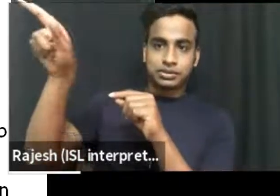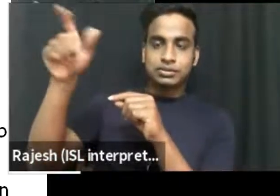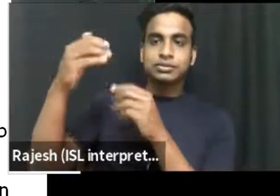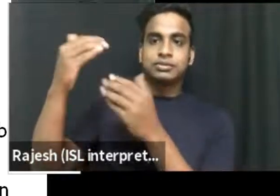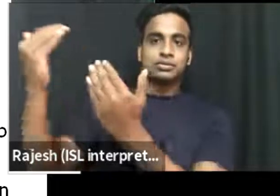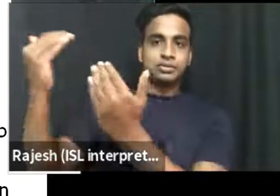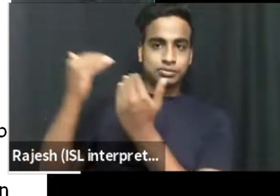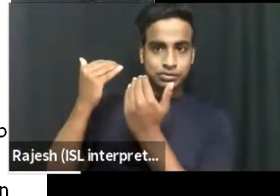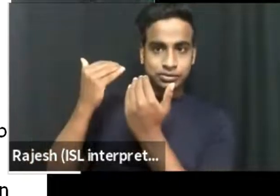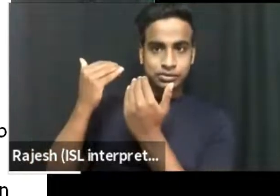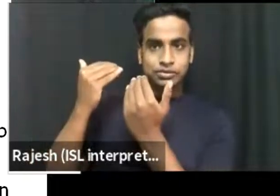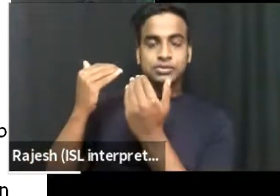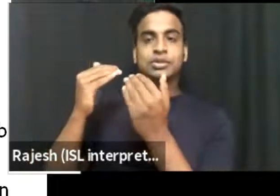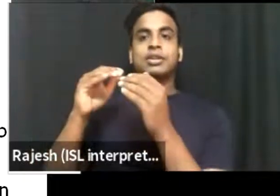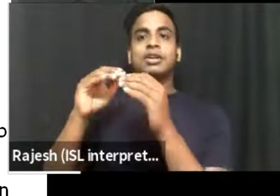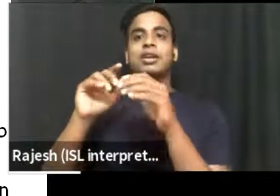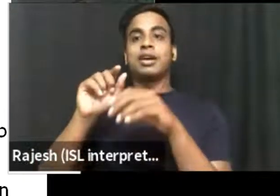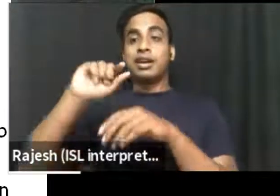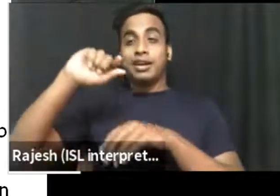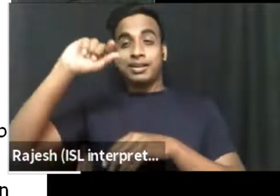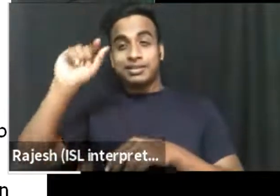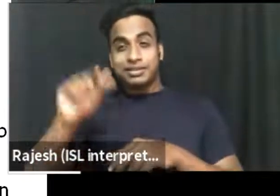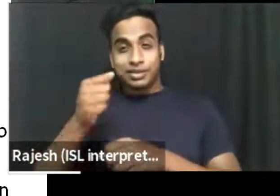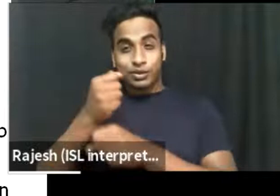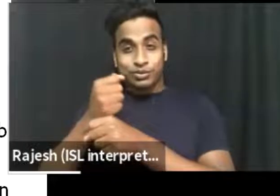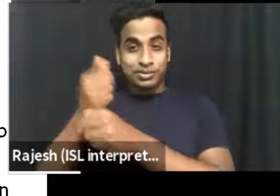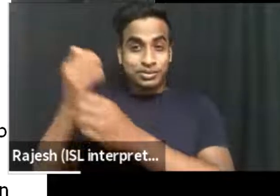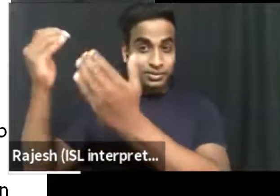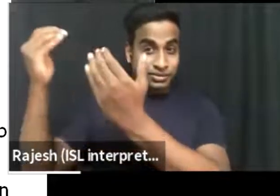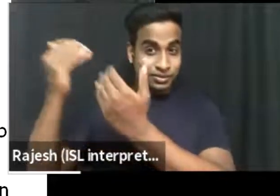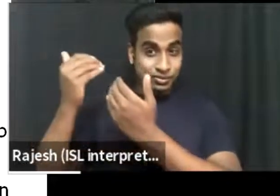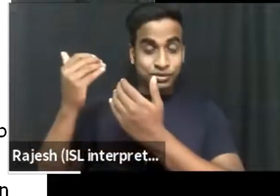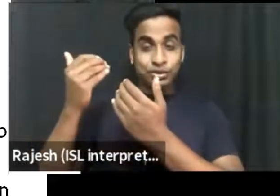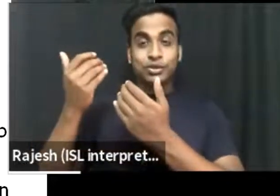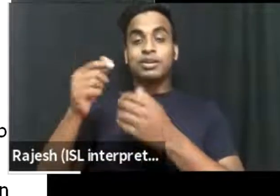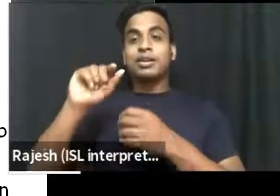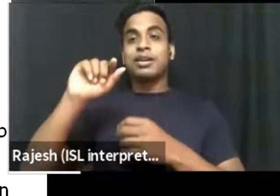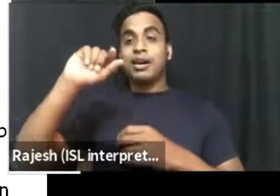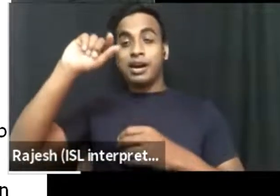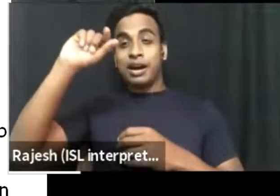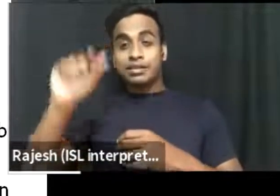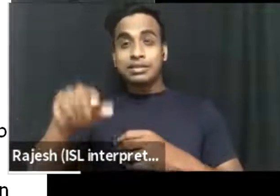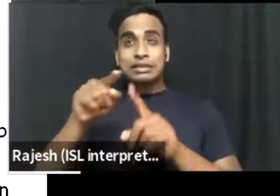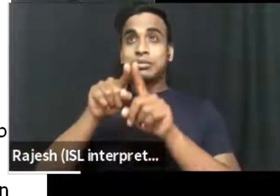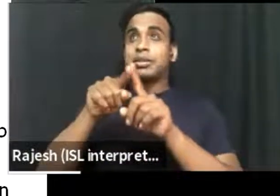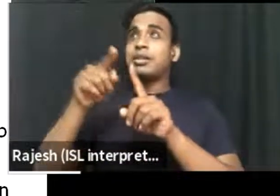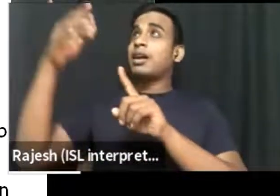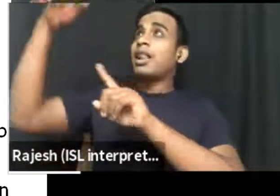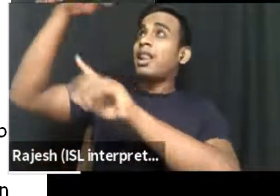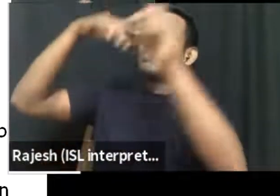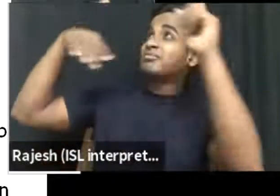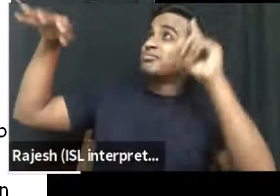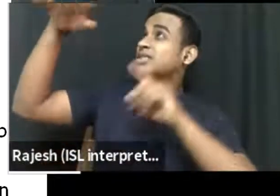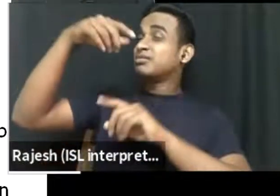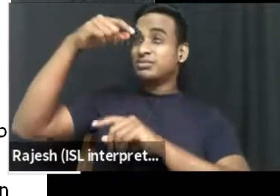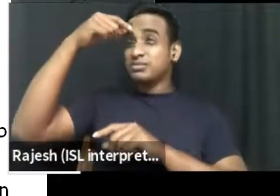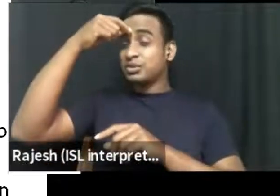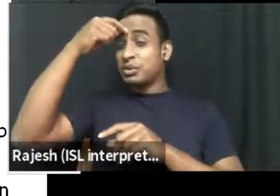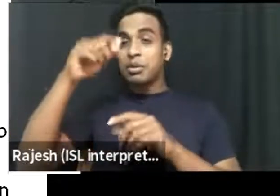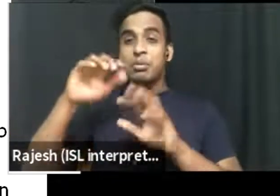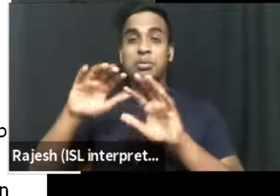rehabilitation, emergency response, particularly in climate crisis situations, as well as